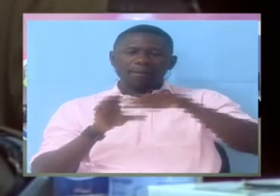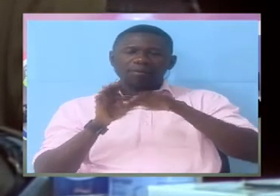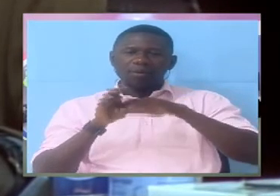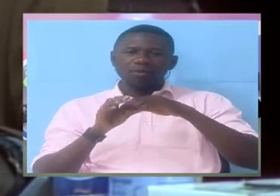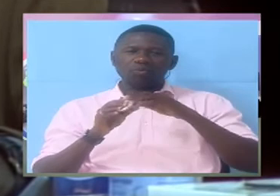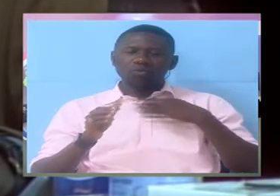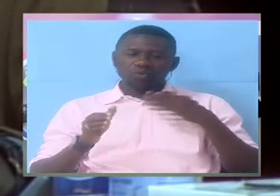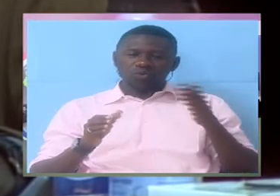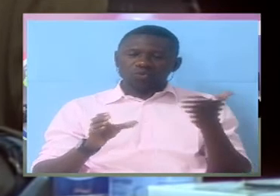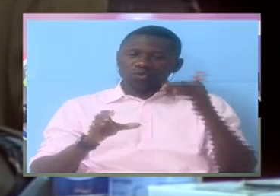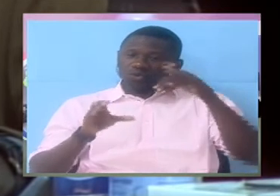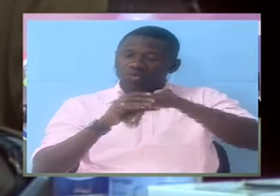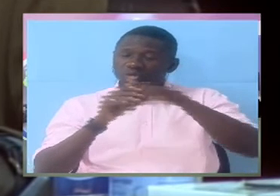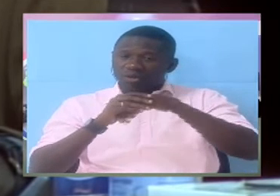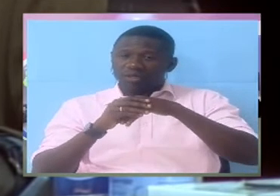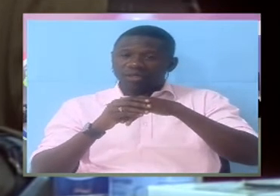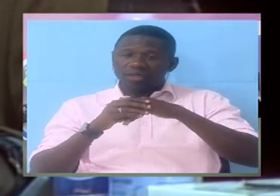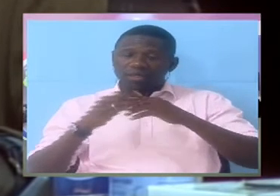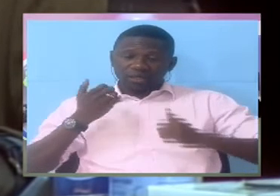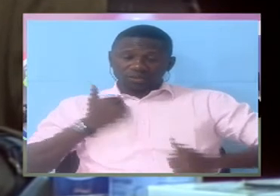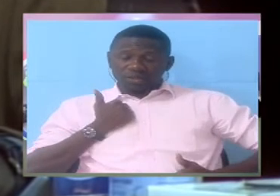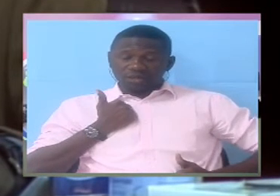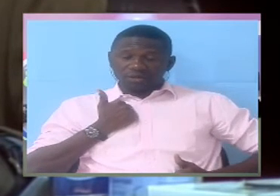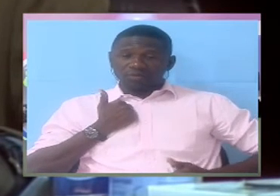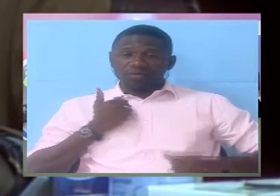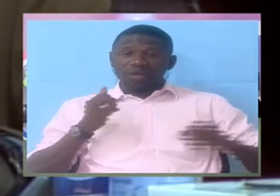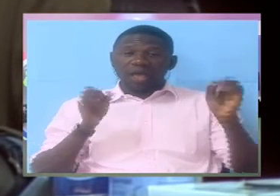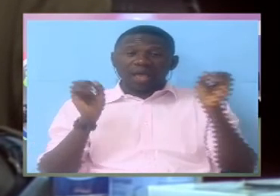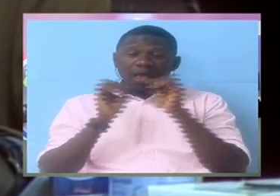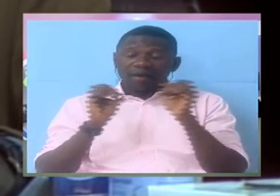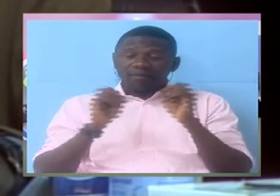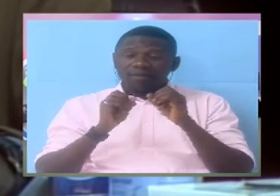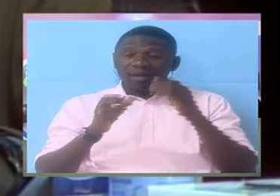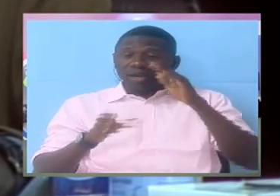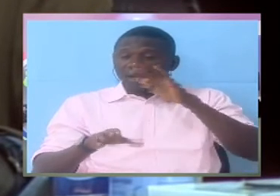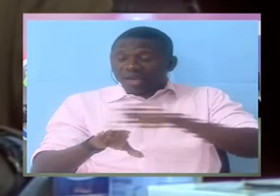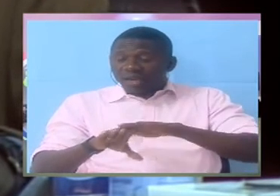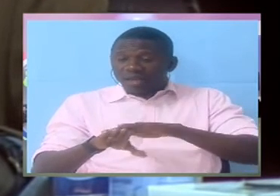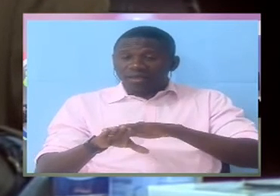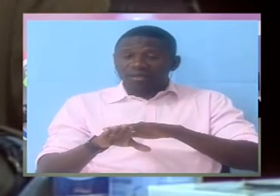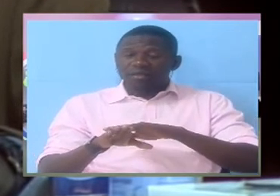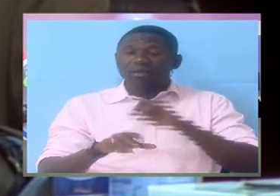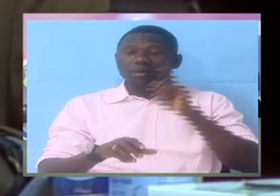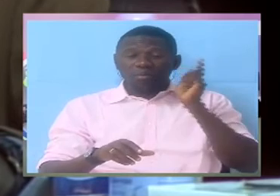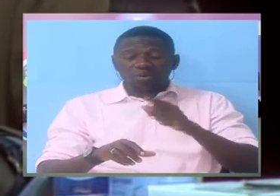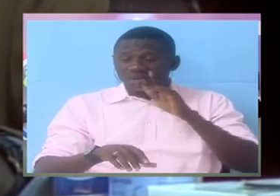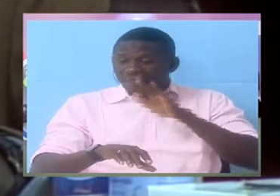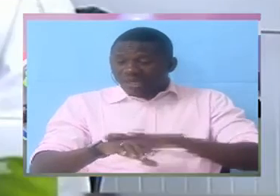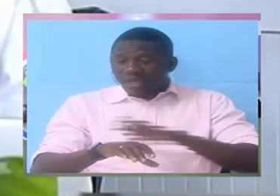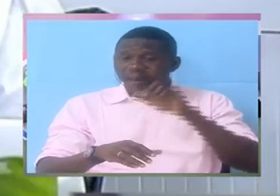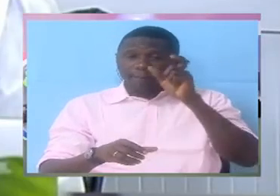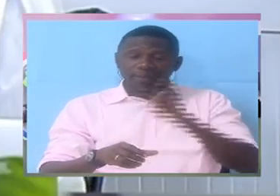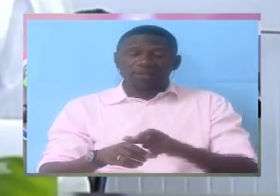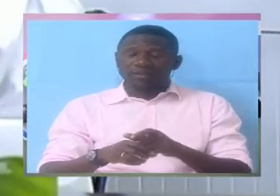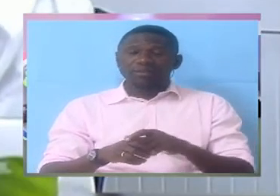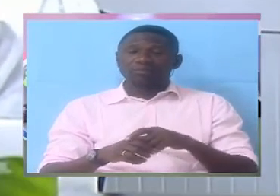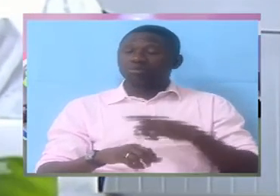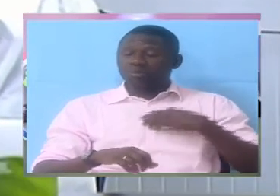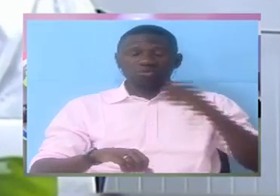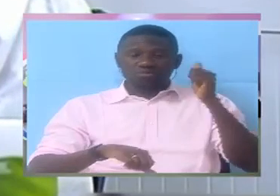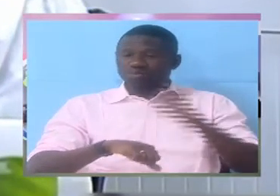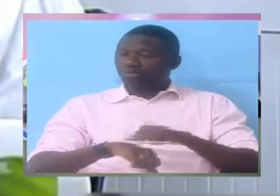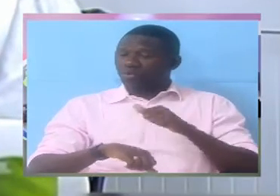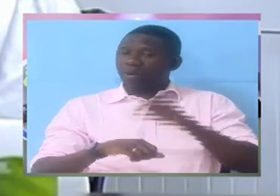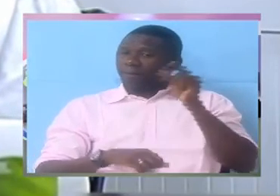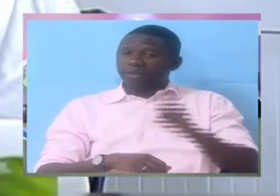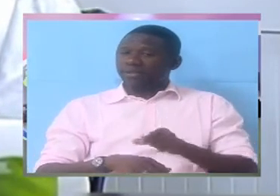without ever laying hands on anybody. Iko officer te sotola men